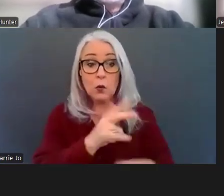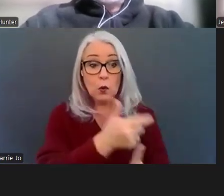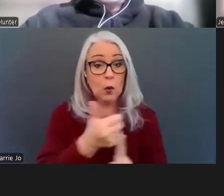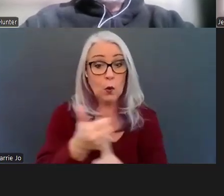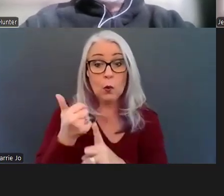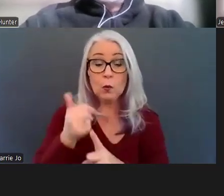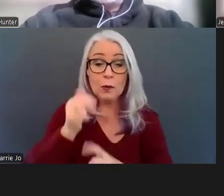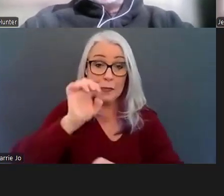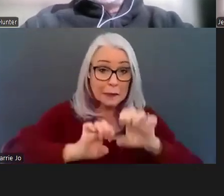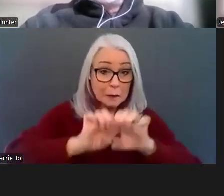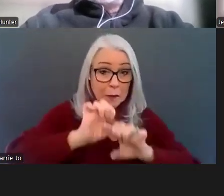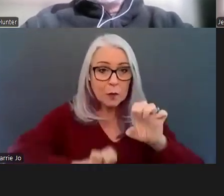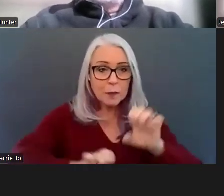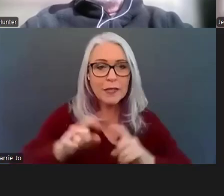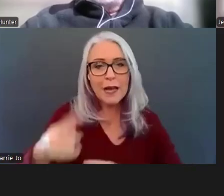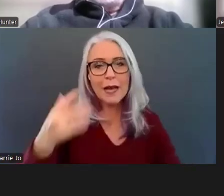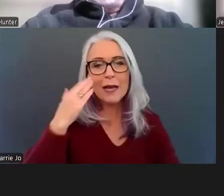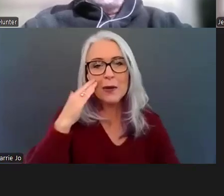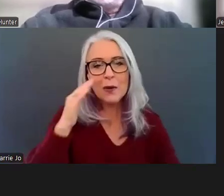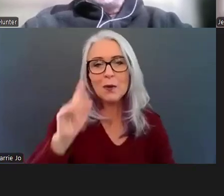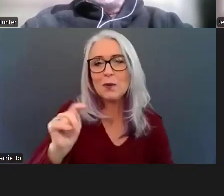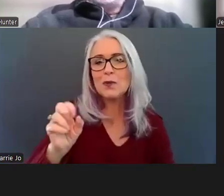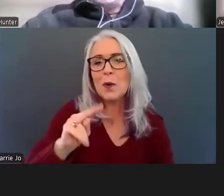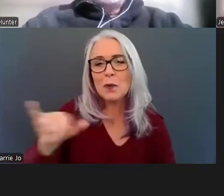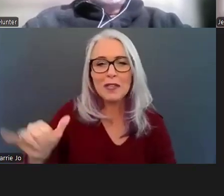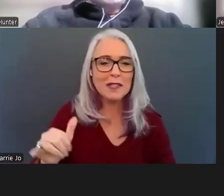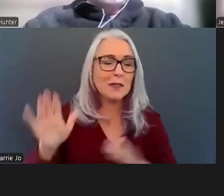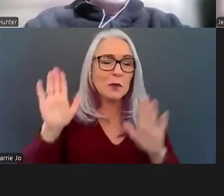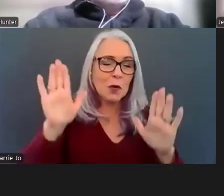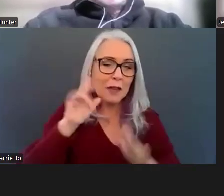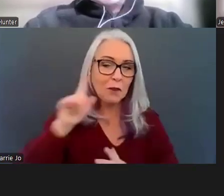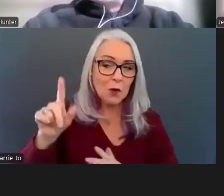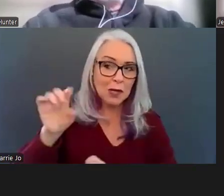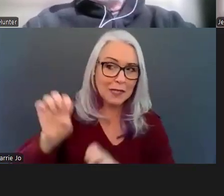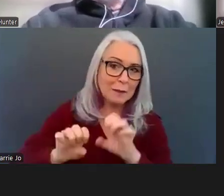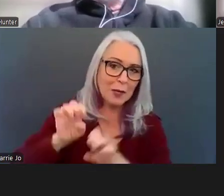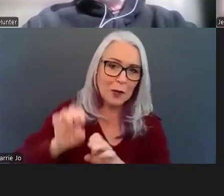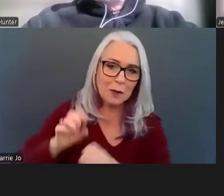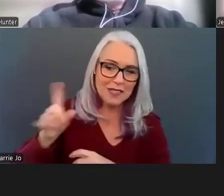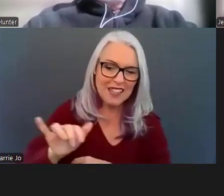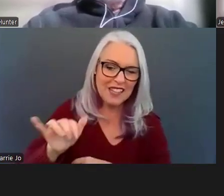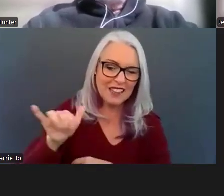And Tony's kind of the king of those kinds of experiments, so I'll turn it over to him.